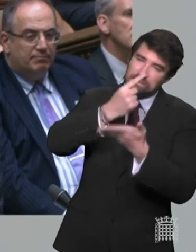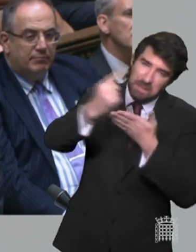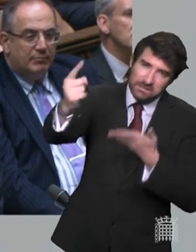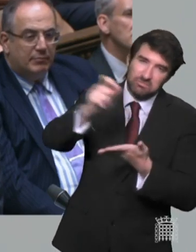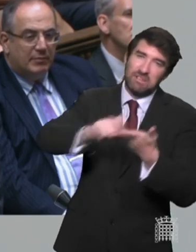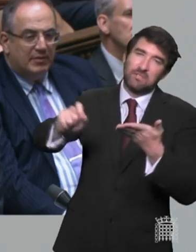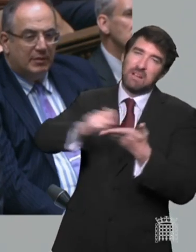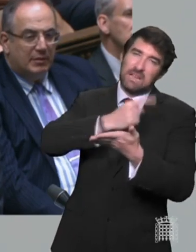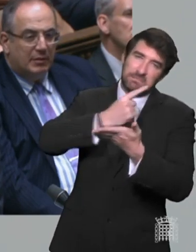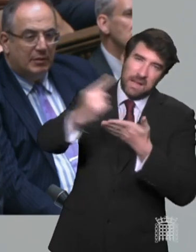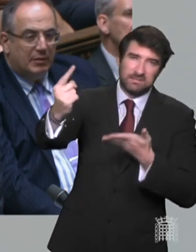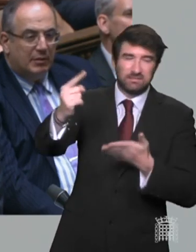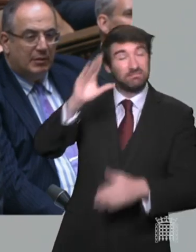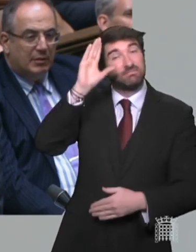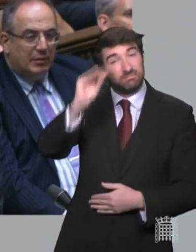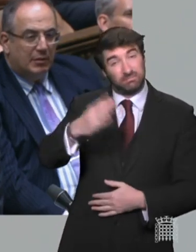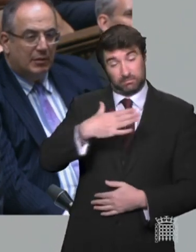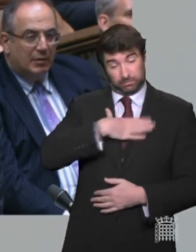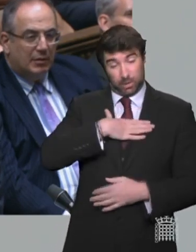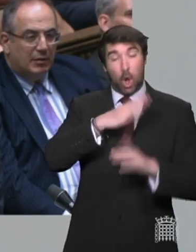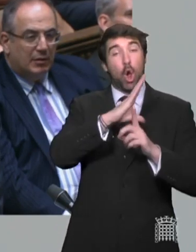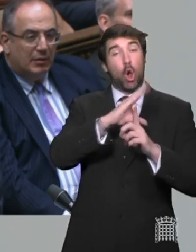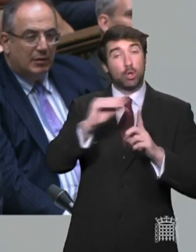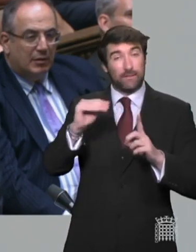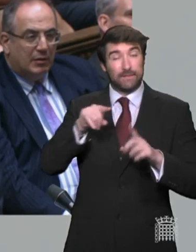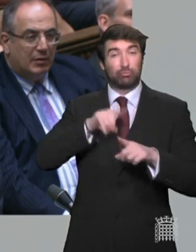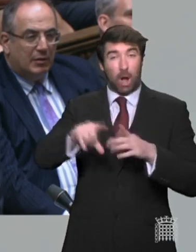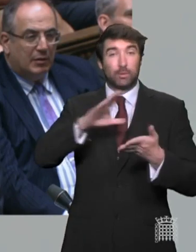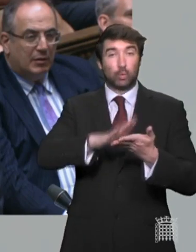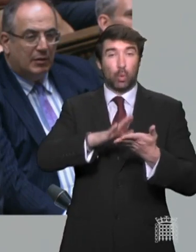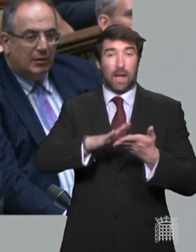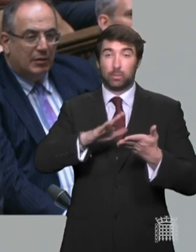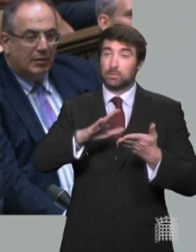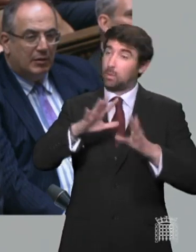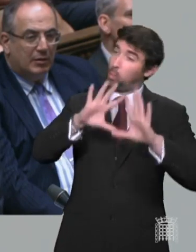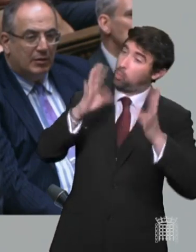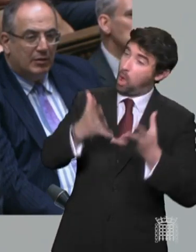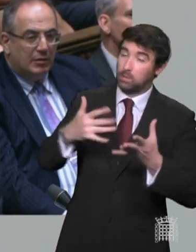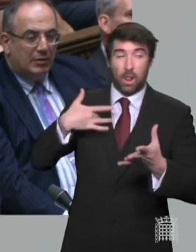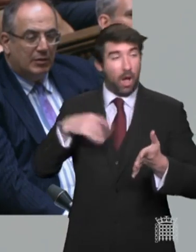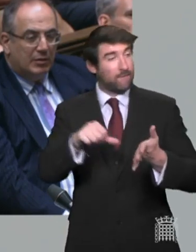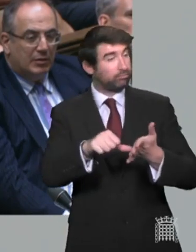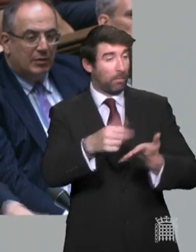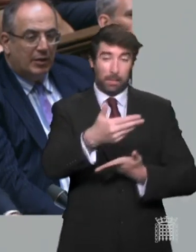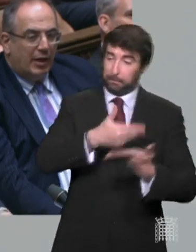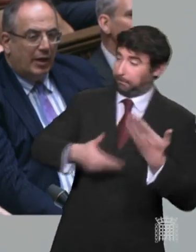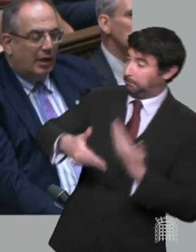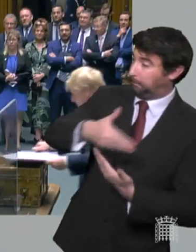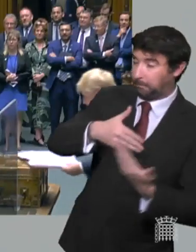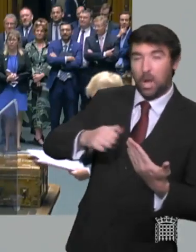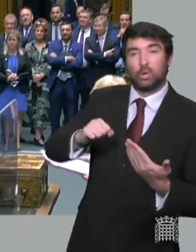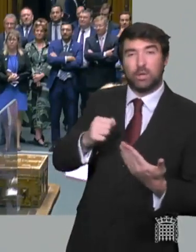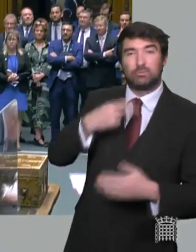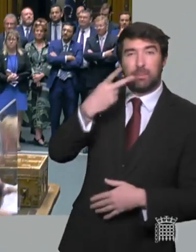a clear distinction between us and the Scottish Nationalist parties about what are the real priorities of the people of this country.